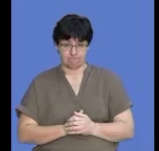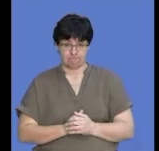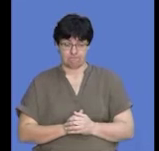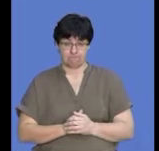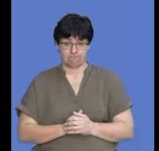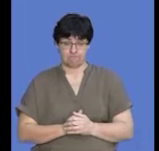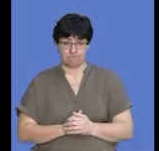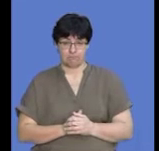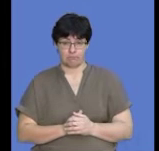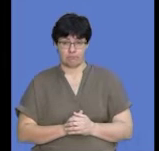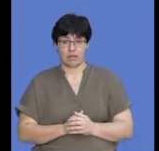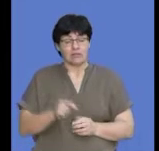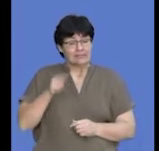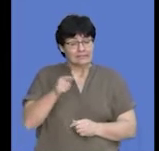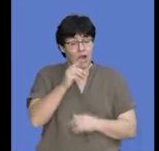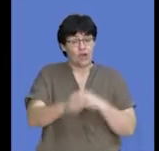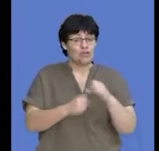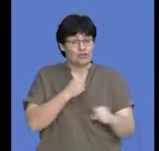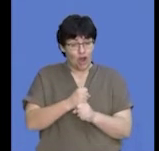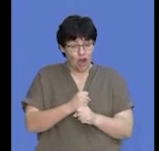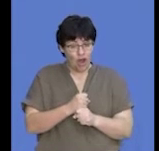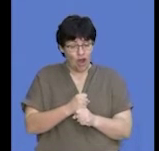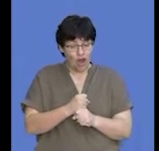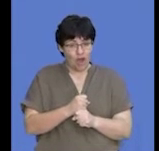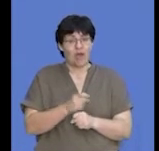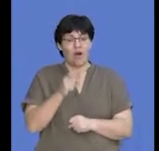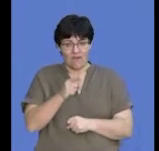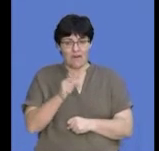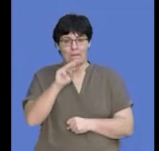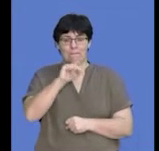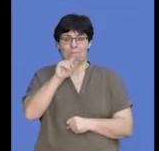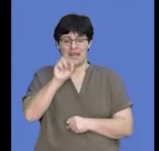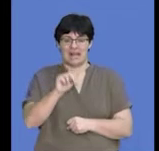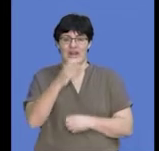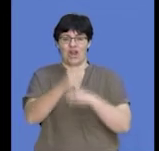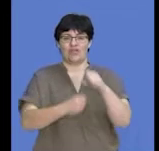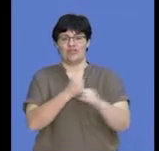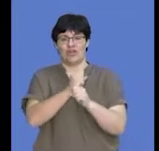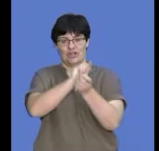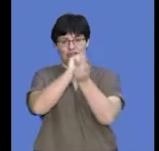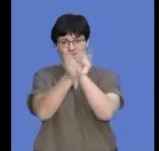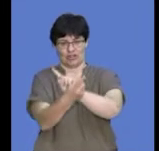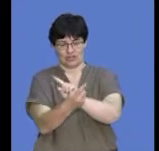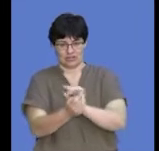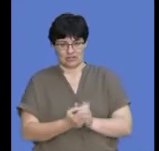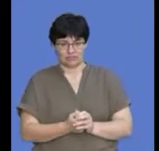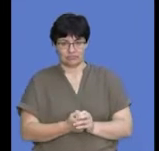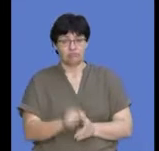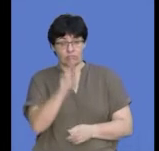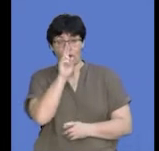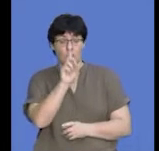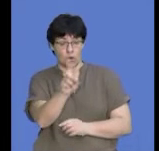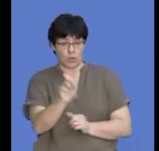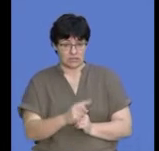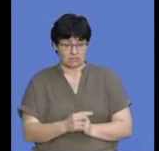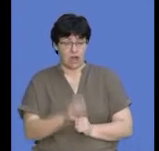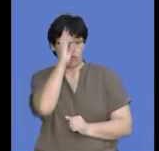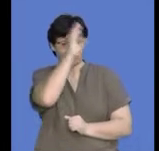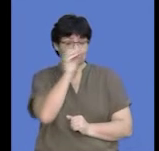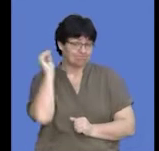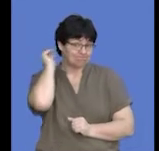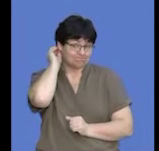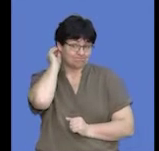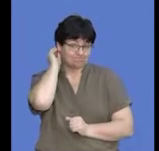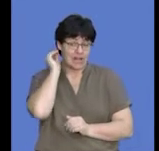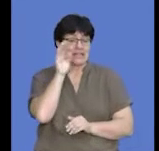course, that year is the year of the mean annual change. Now, looking at the following. Remember that